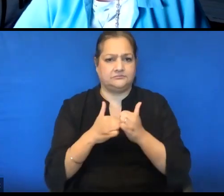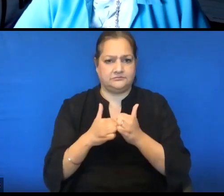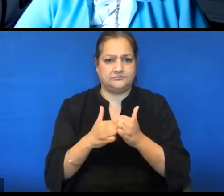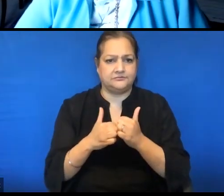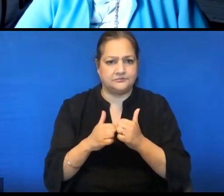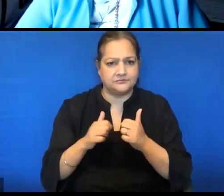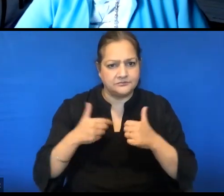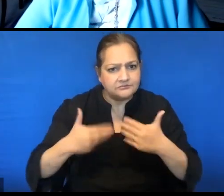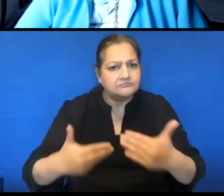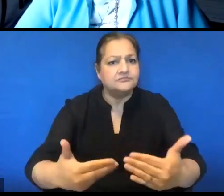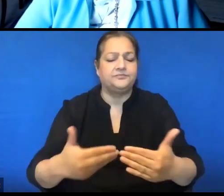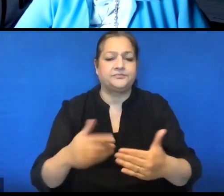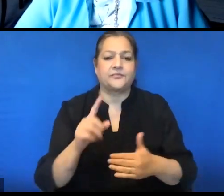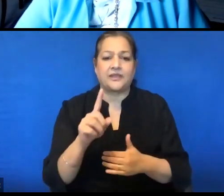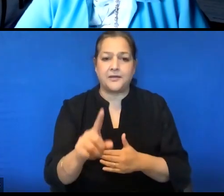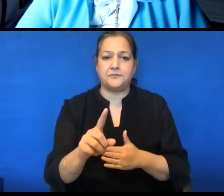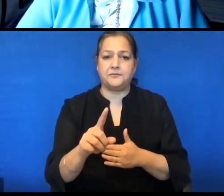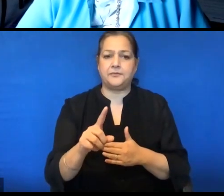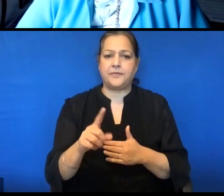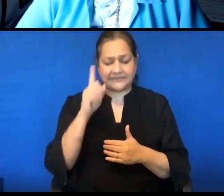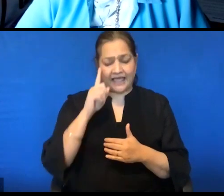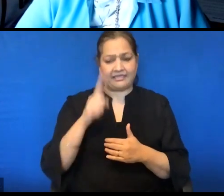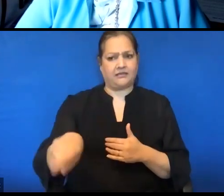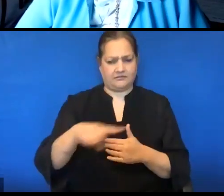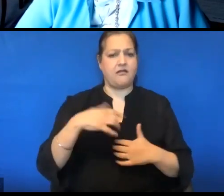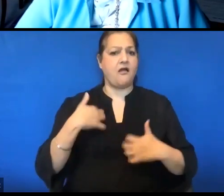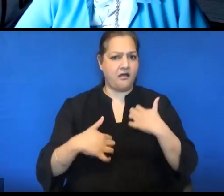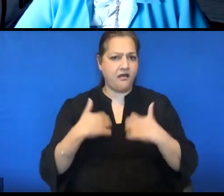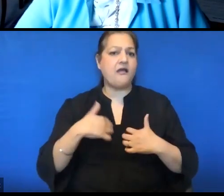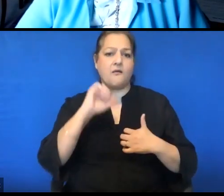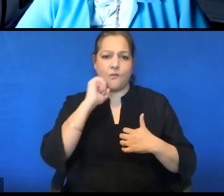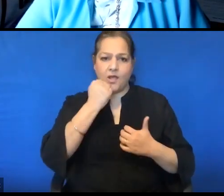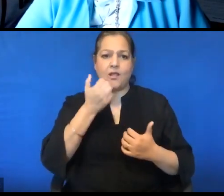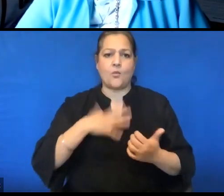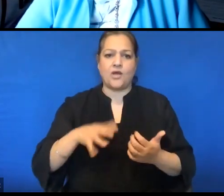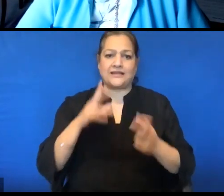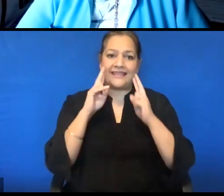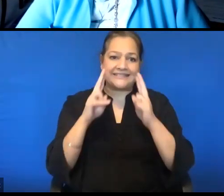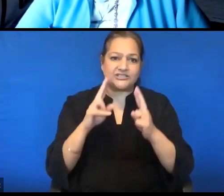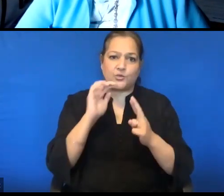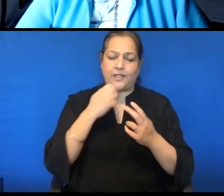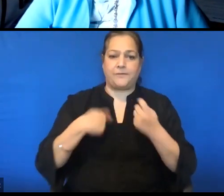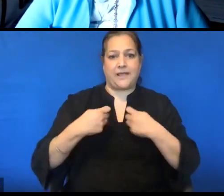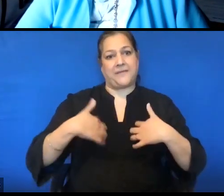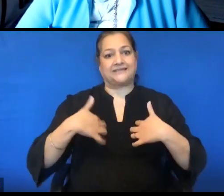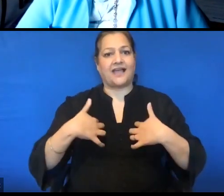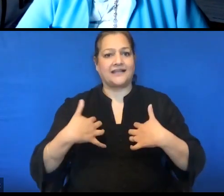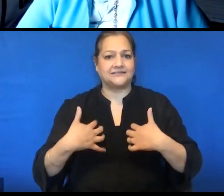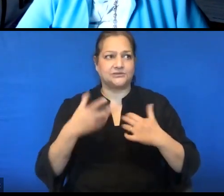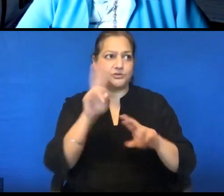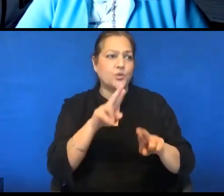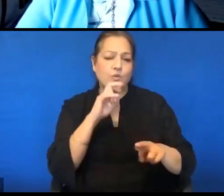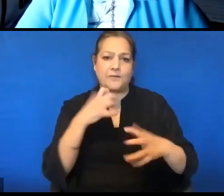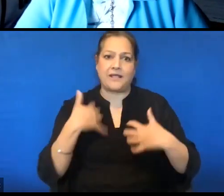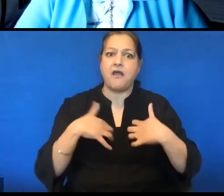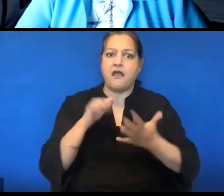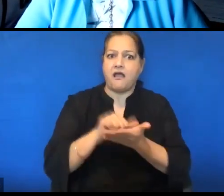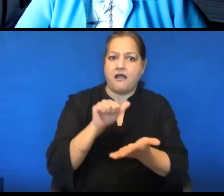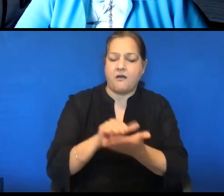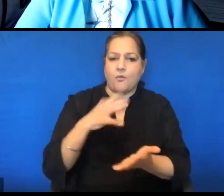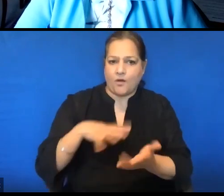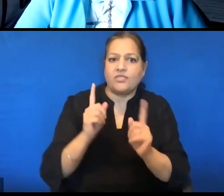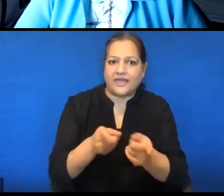about would be absolutely huge. I think you'd excite teachers. I think you'd excite schools, because you'd be saying to people,